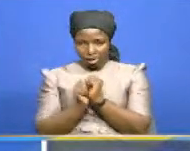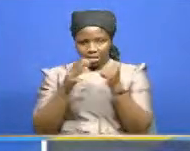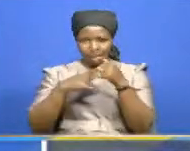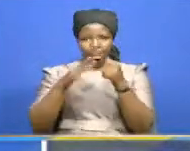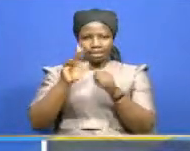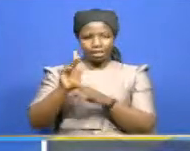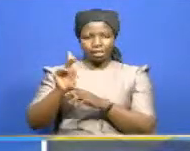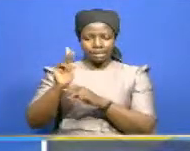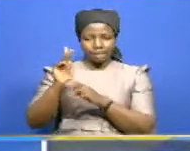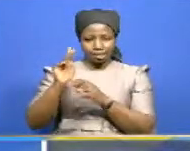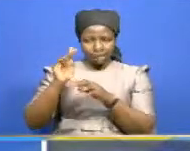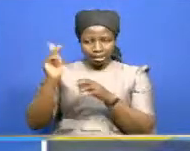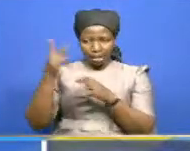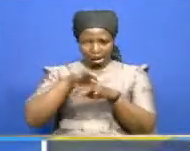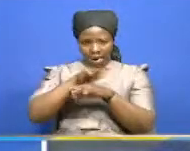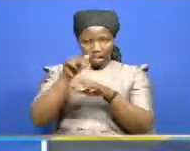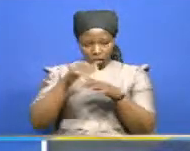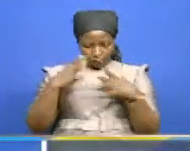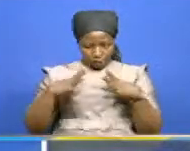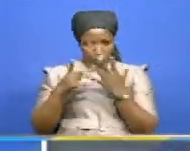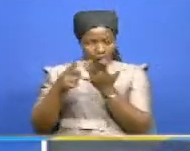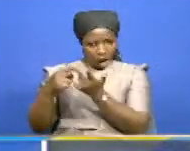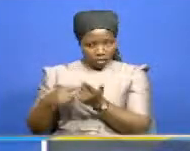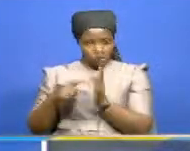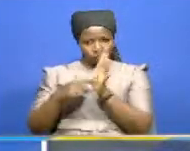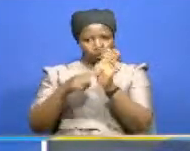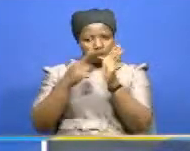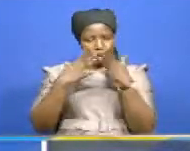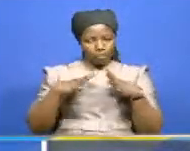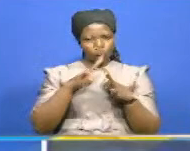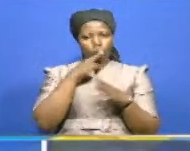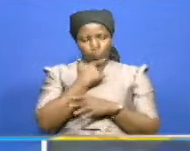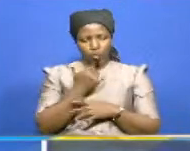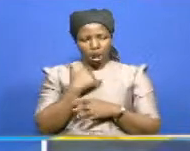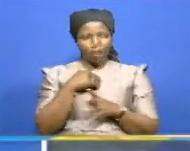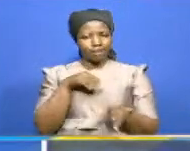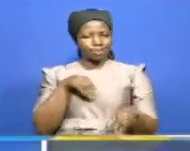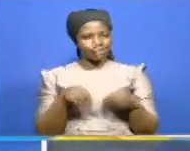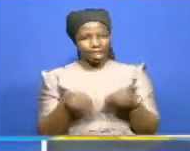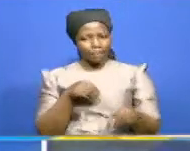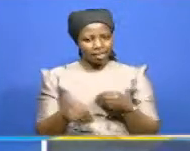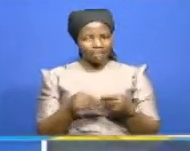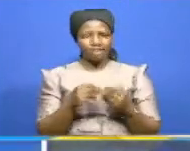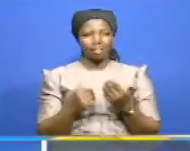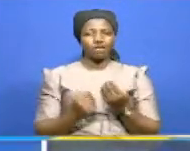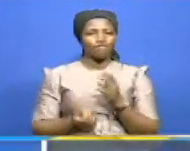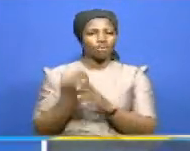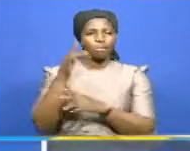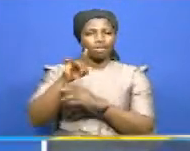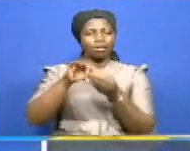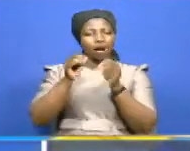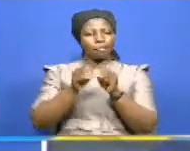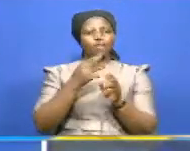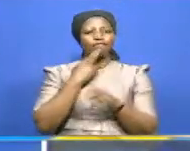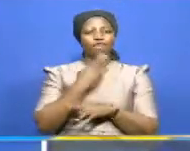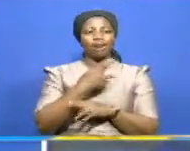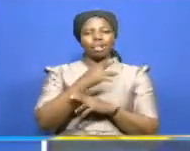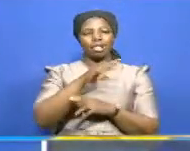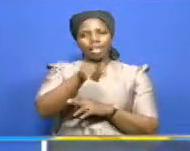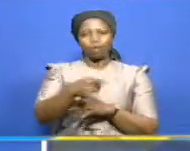National Population Census shows those with mobility disability form the bulk of this figure at 400,000